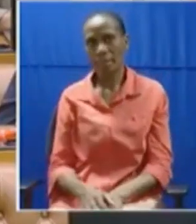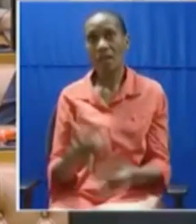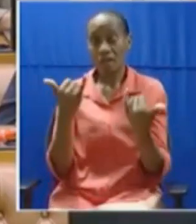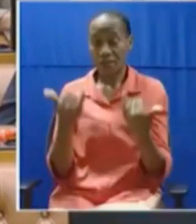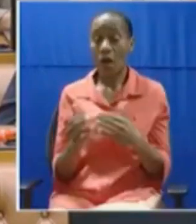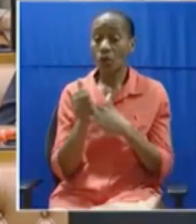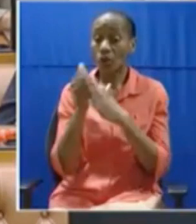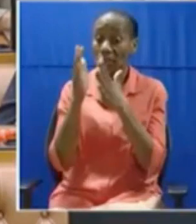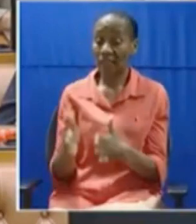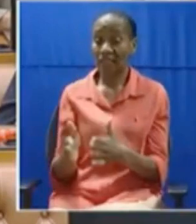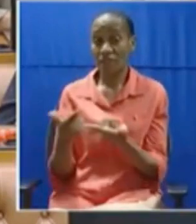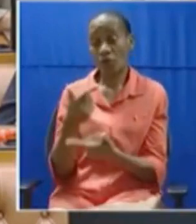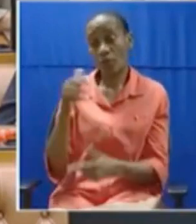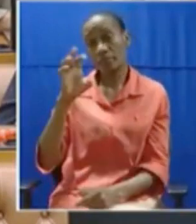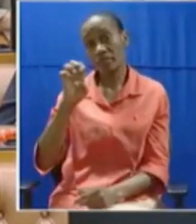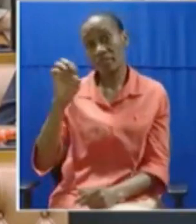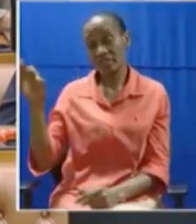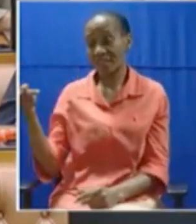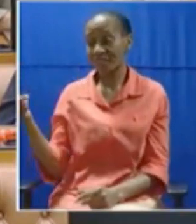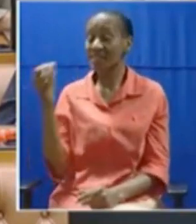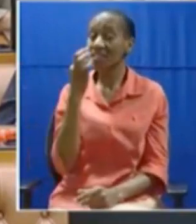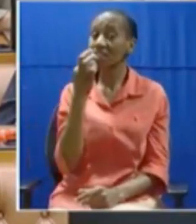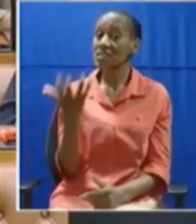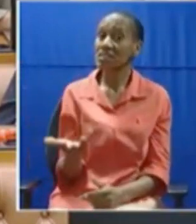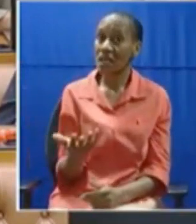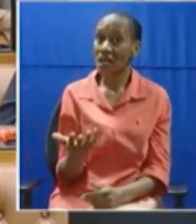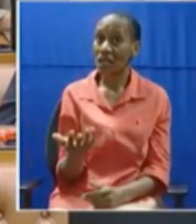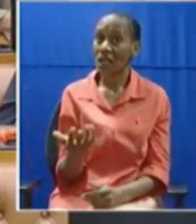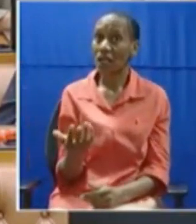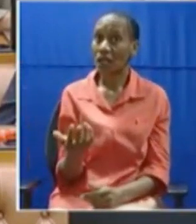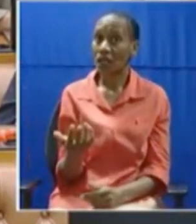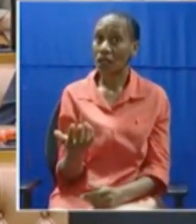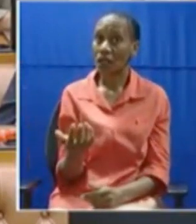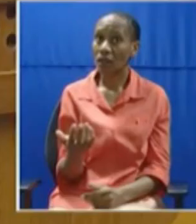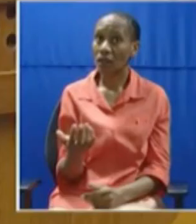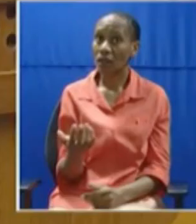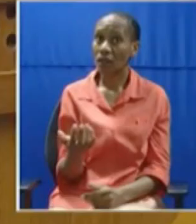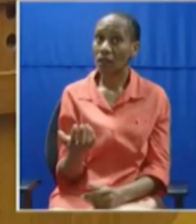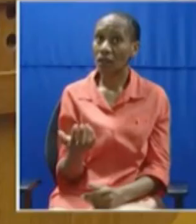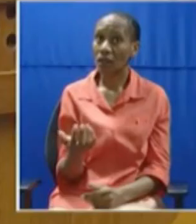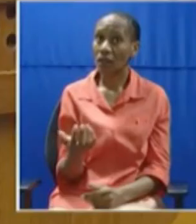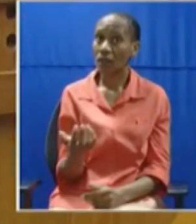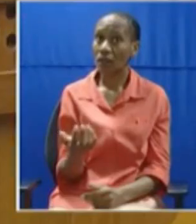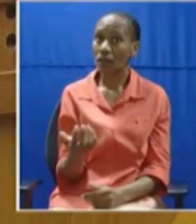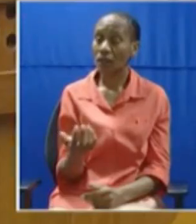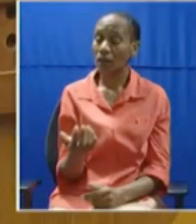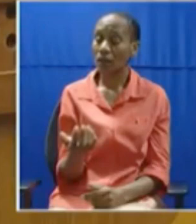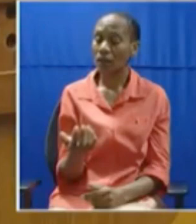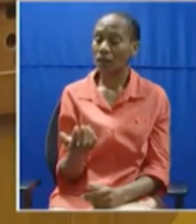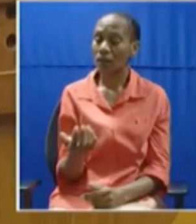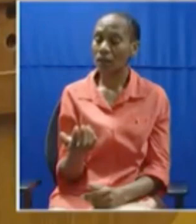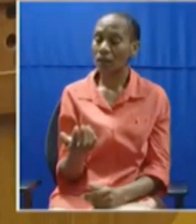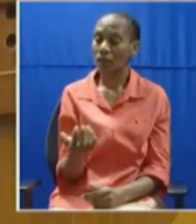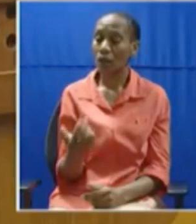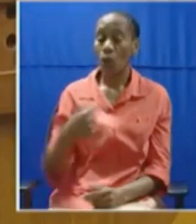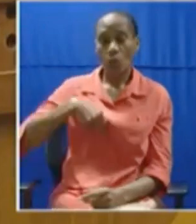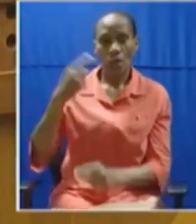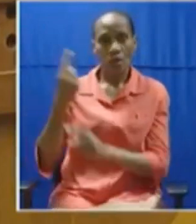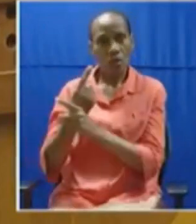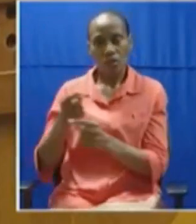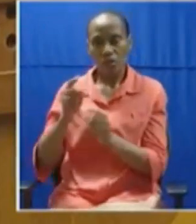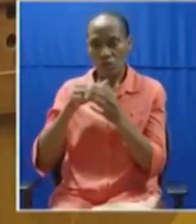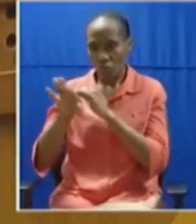opposition said yesterday that the DA aspires for every home to have at least one person who is employed, a job in every